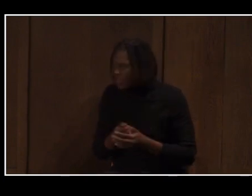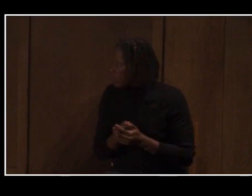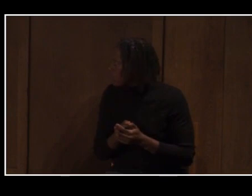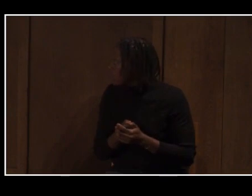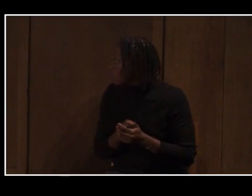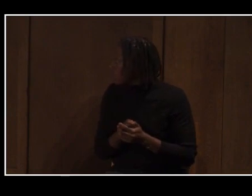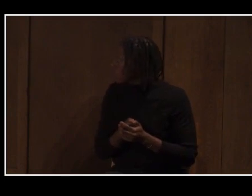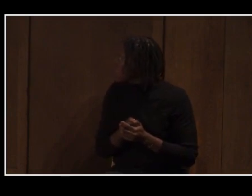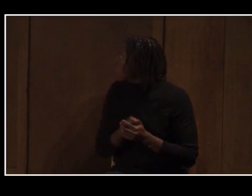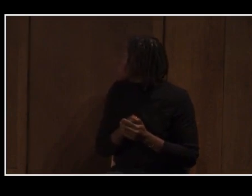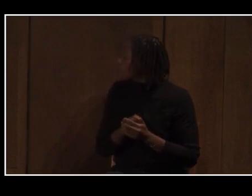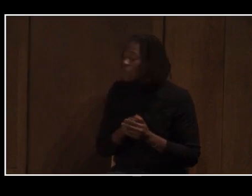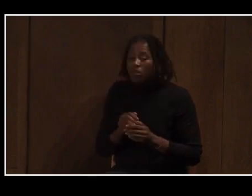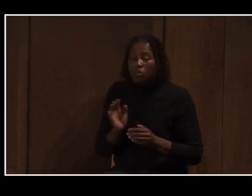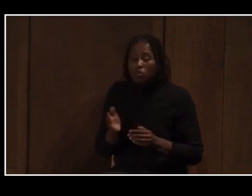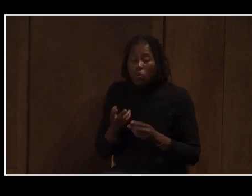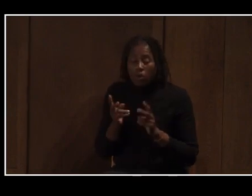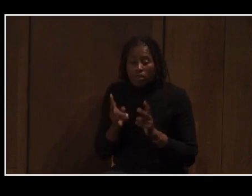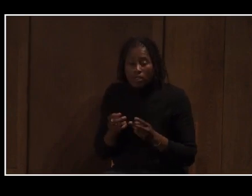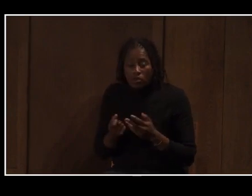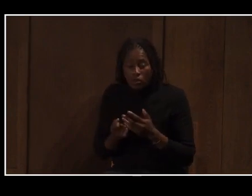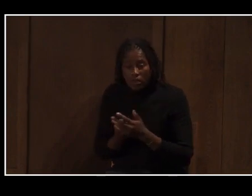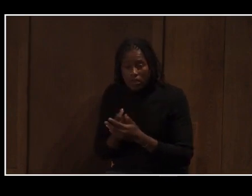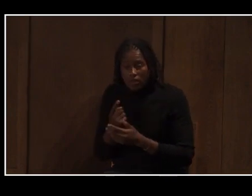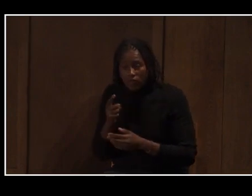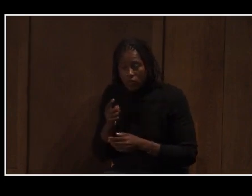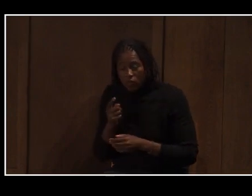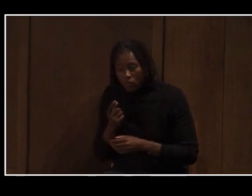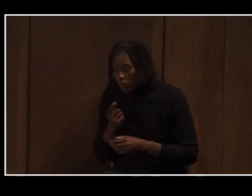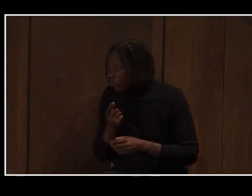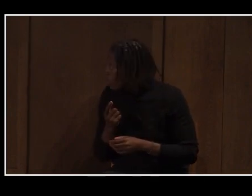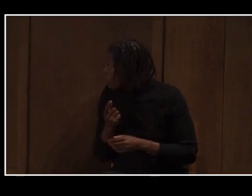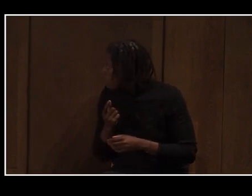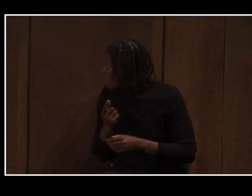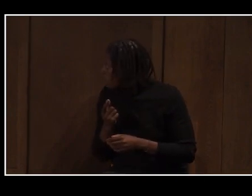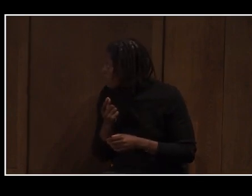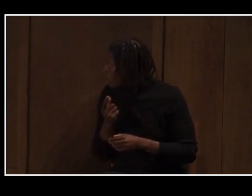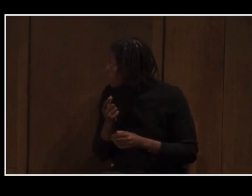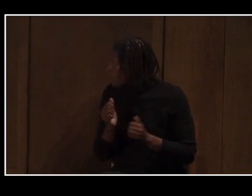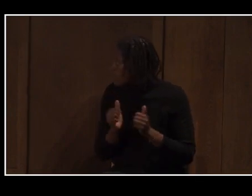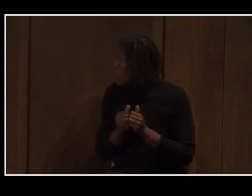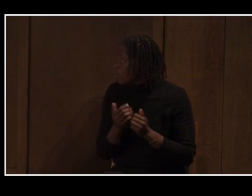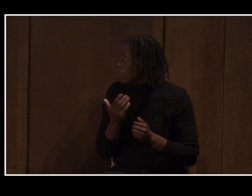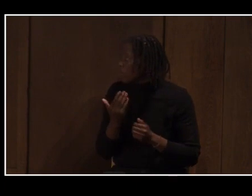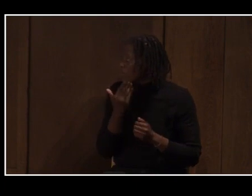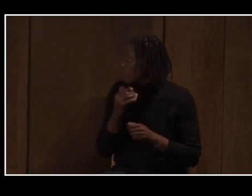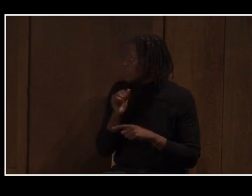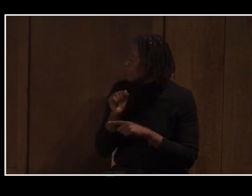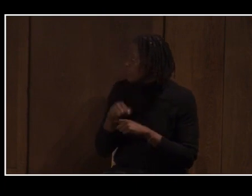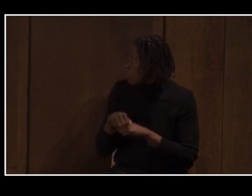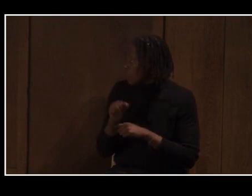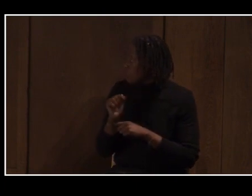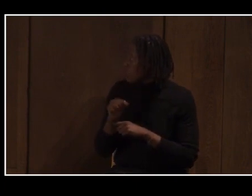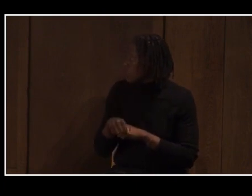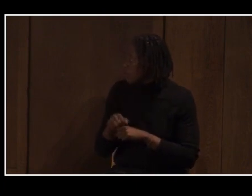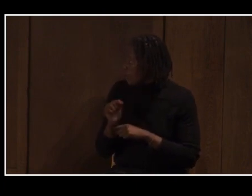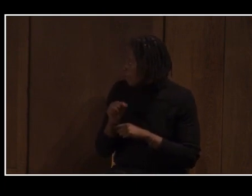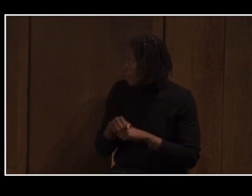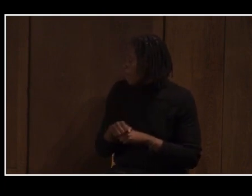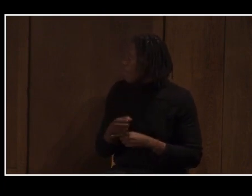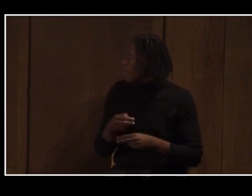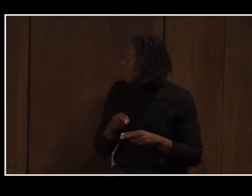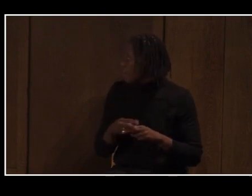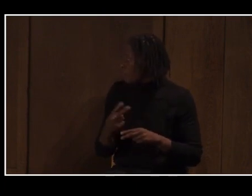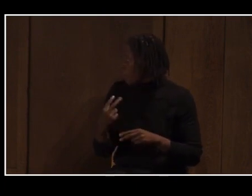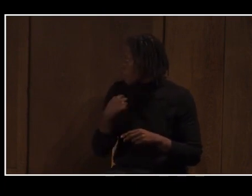dead. So if you concur, then let me see you nod your head like this. Bounce to the beat, sincere, discreet. If you watch my